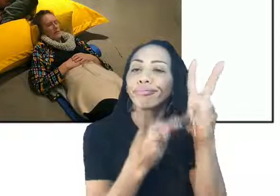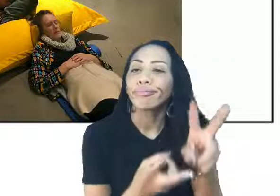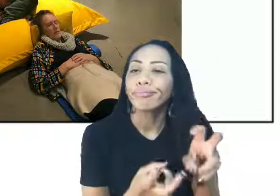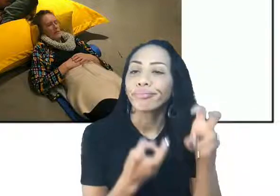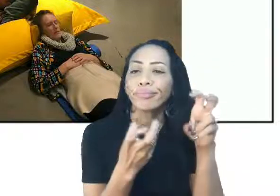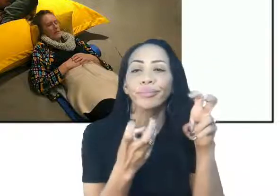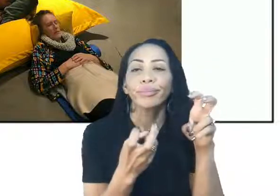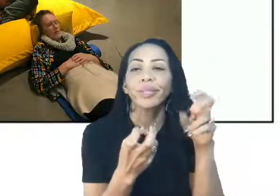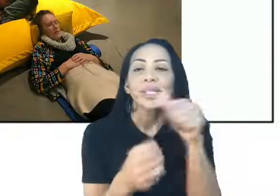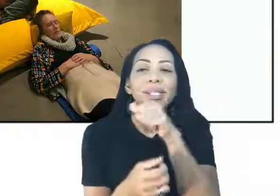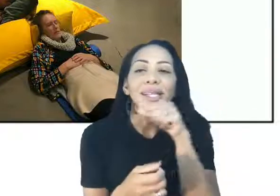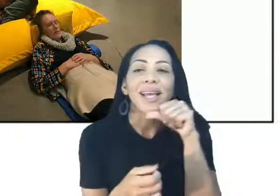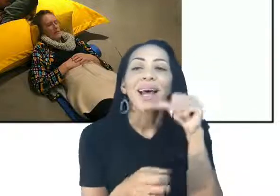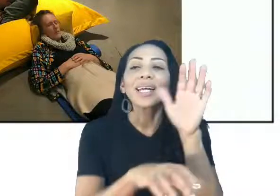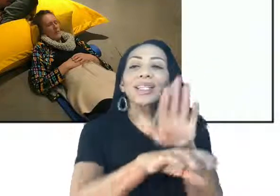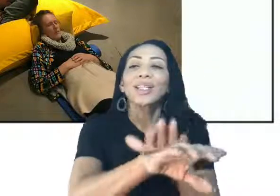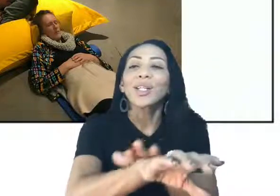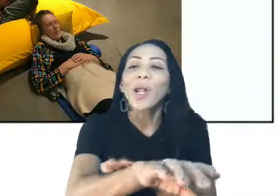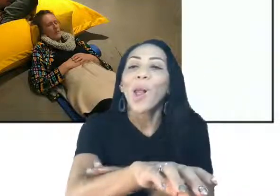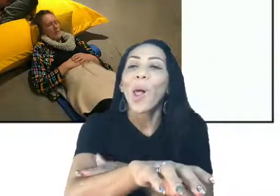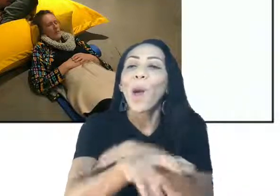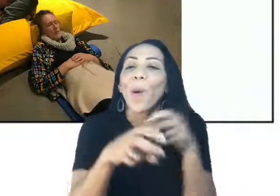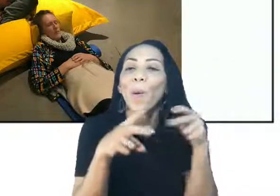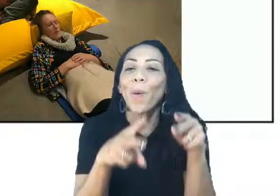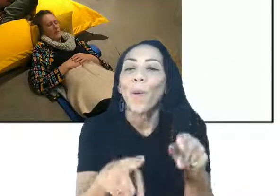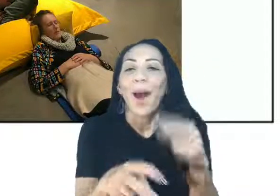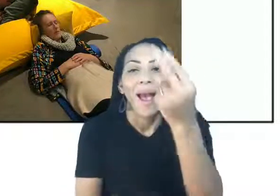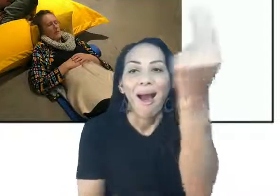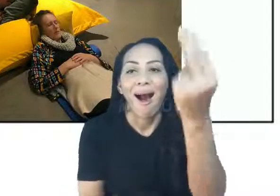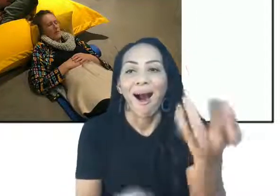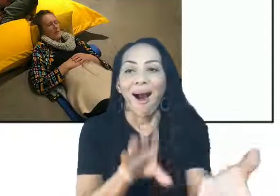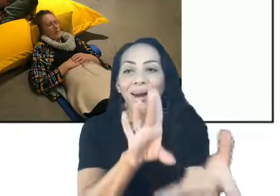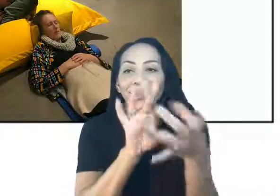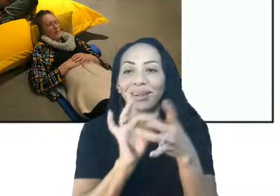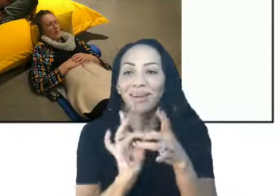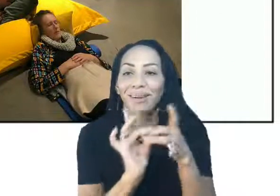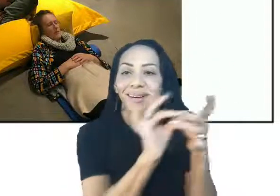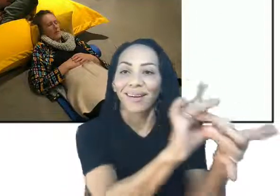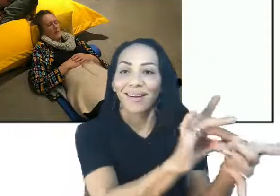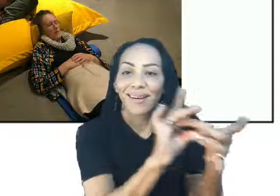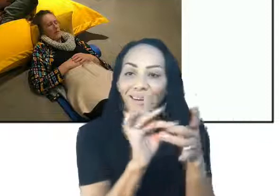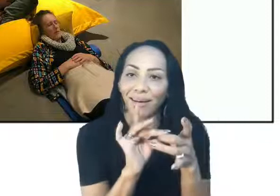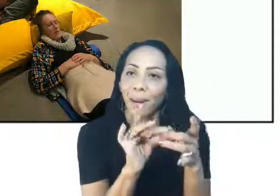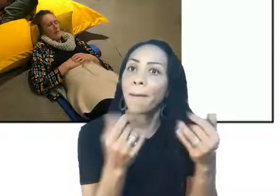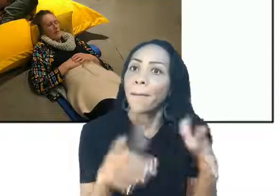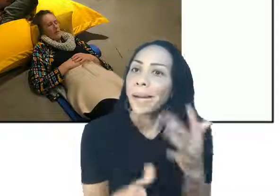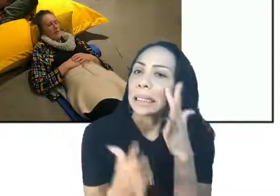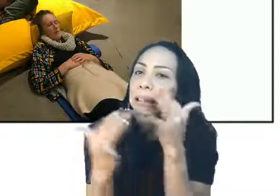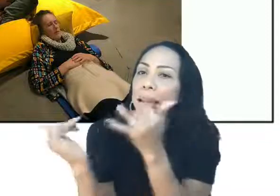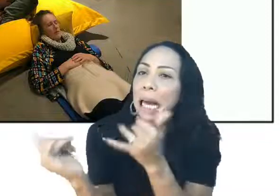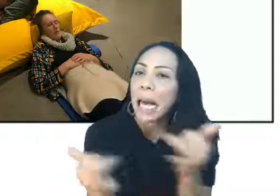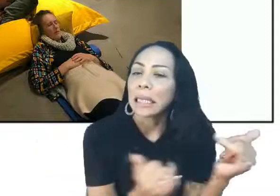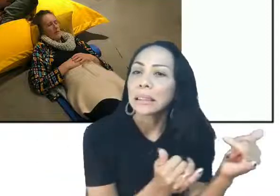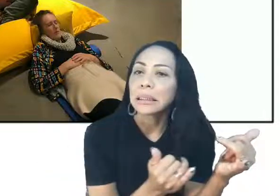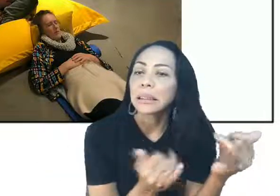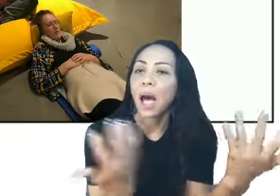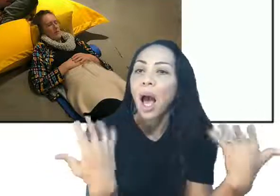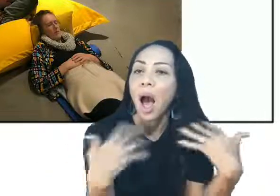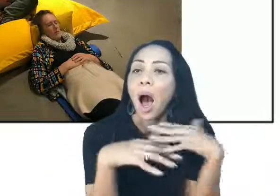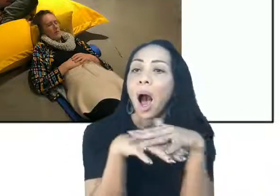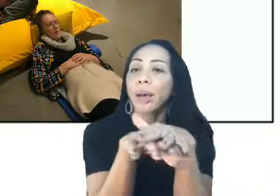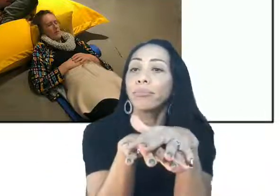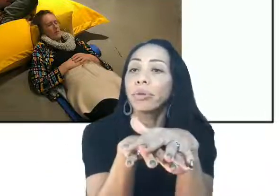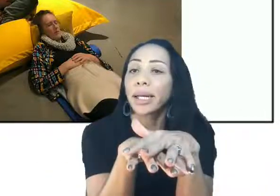slow way of connecting with art. We also tested the possibility of hybrid events. So for a couple of